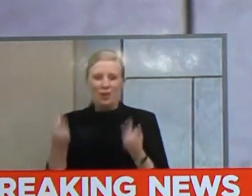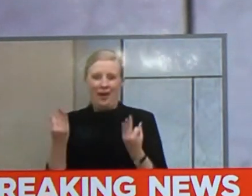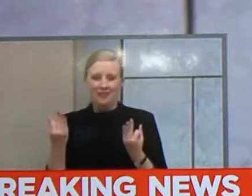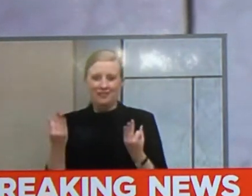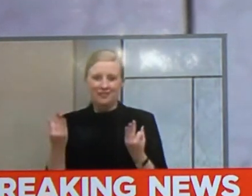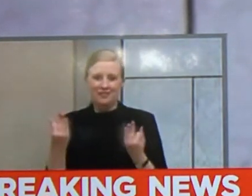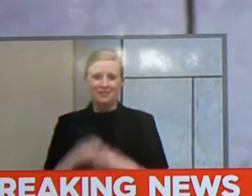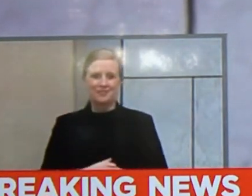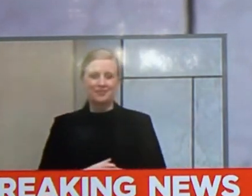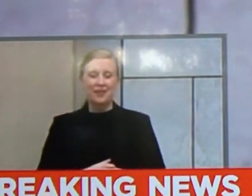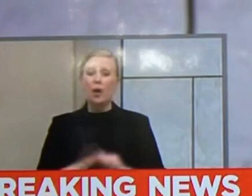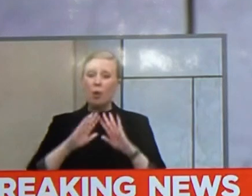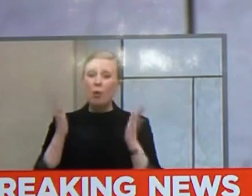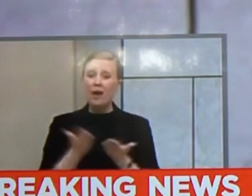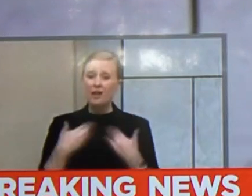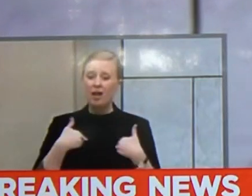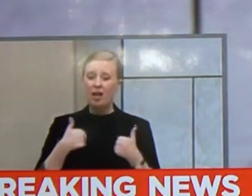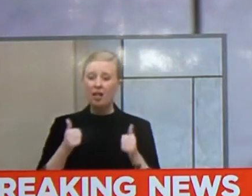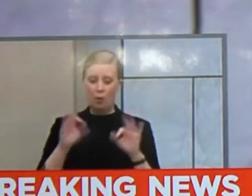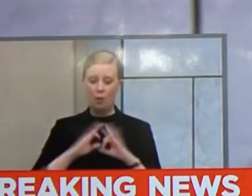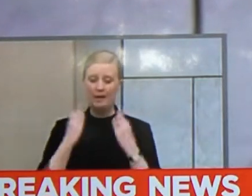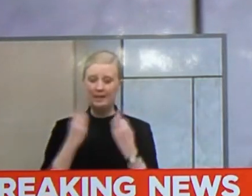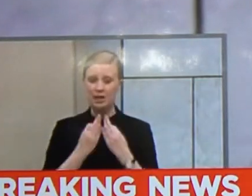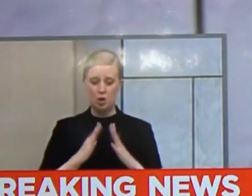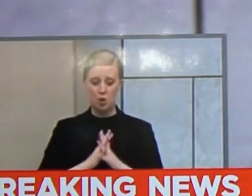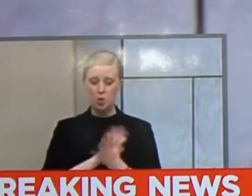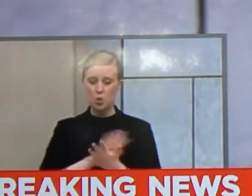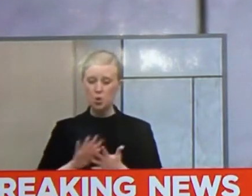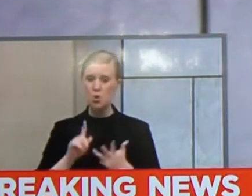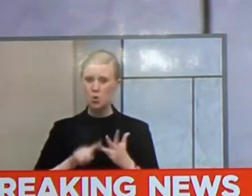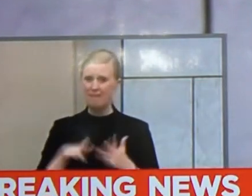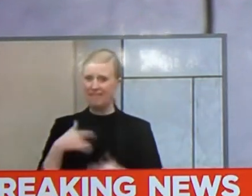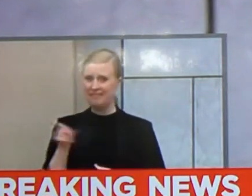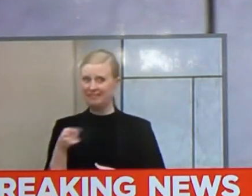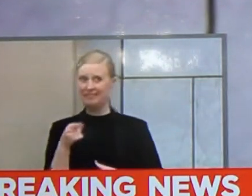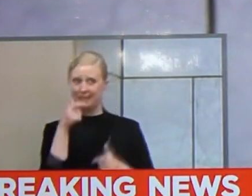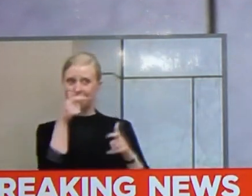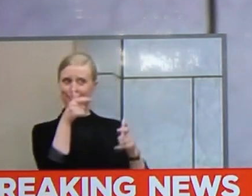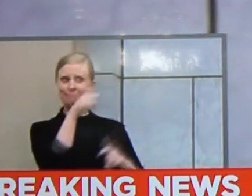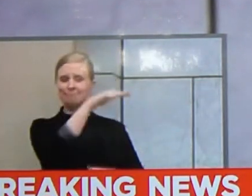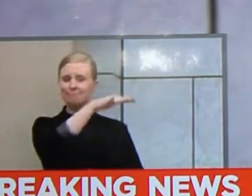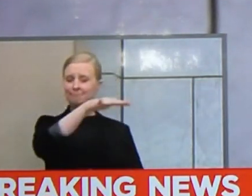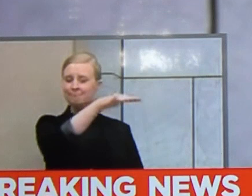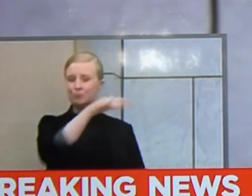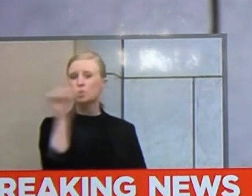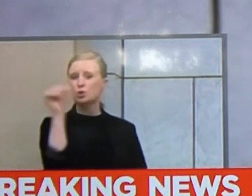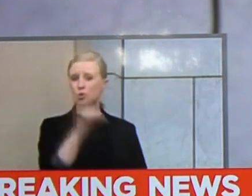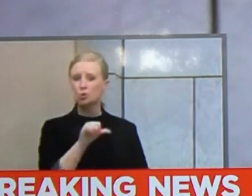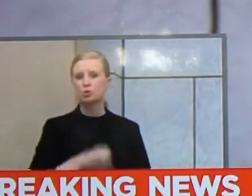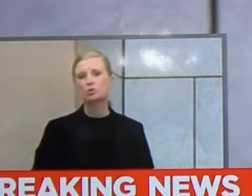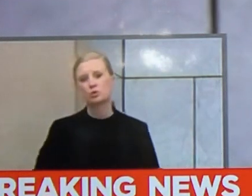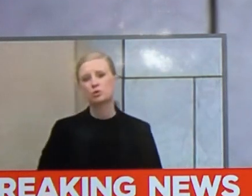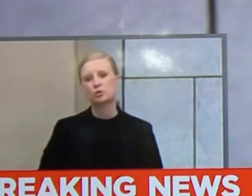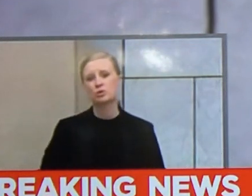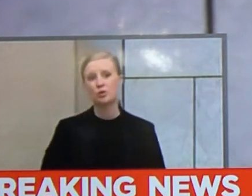Health Organisation and other international organisations, I think this is an area they can spend a bit of time and attention on, because we can clearly